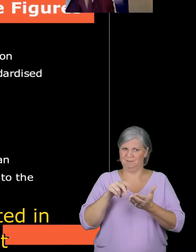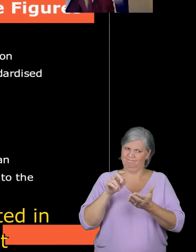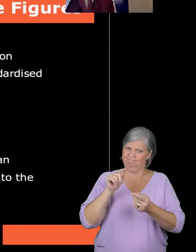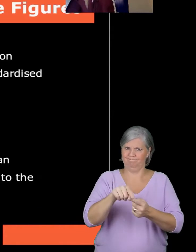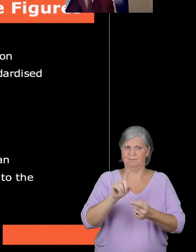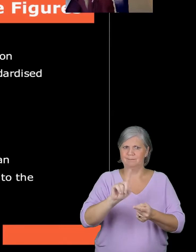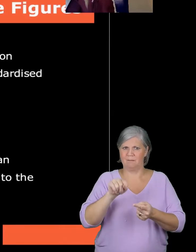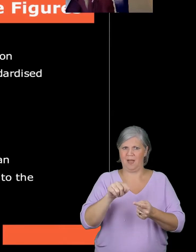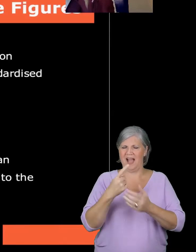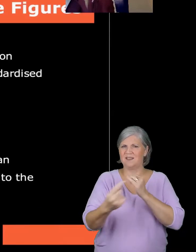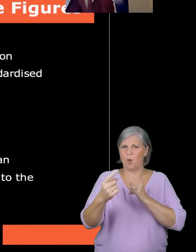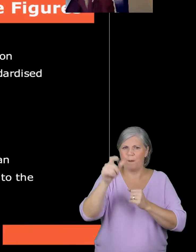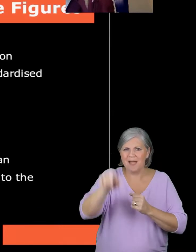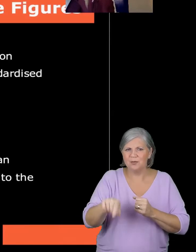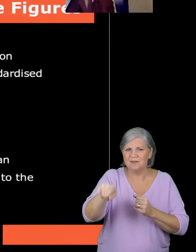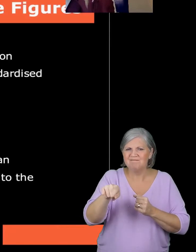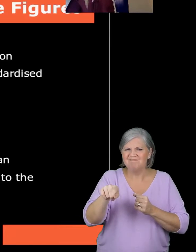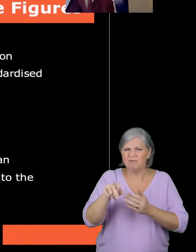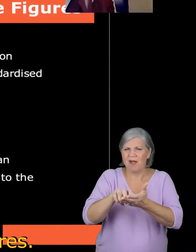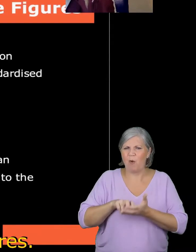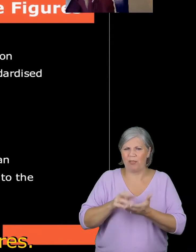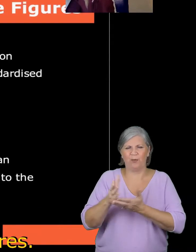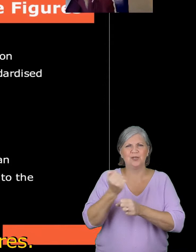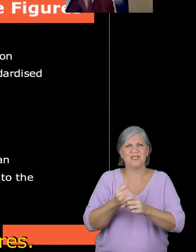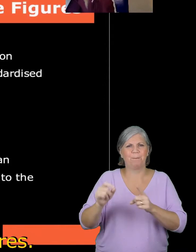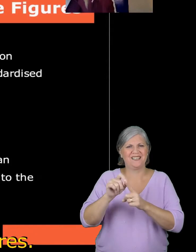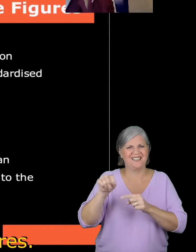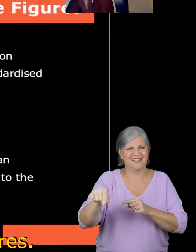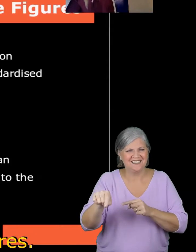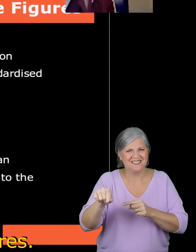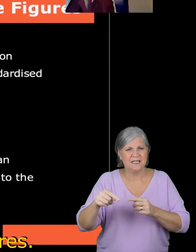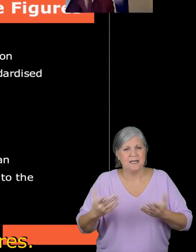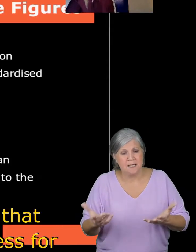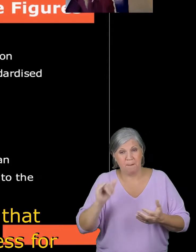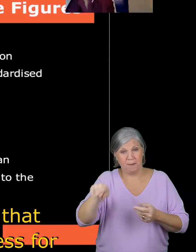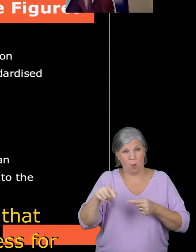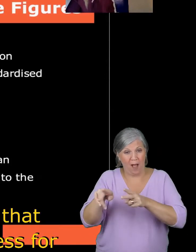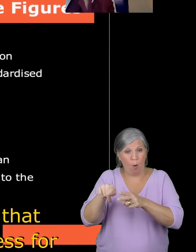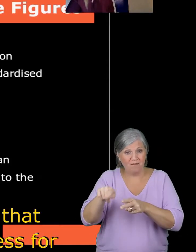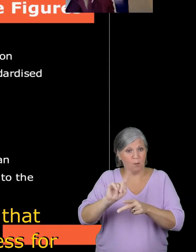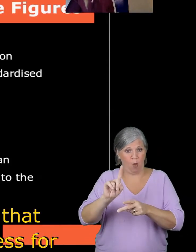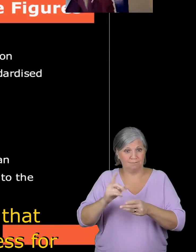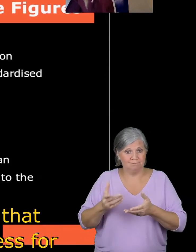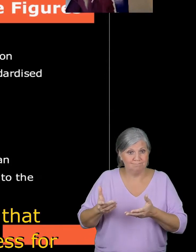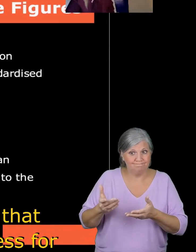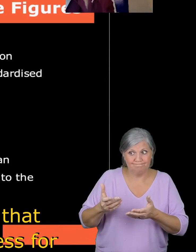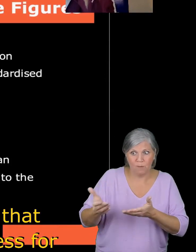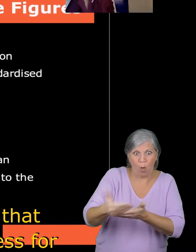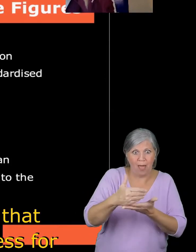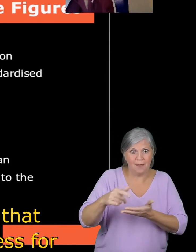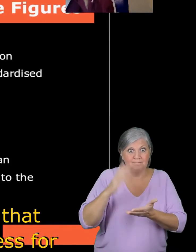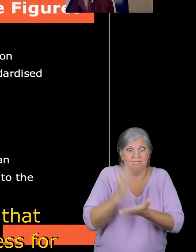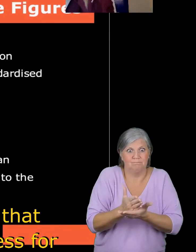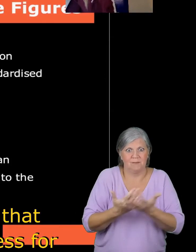patient records at GP level, and this may be a way of collecting prevalence figures. However, it was pointed out that as there is